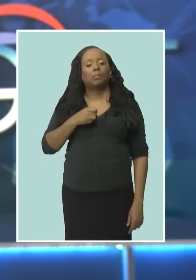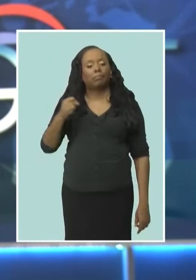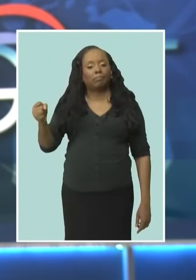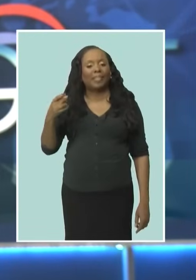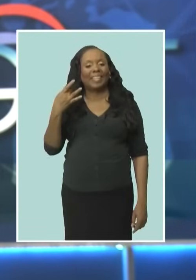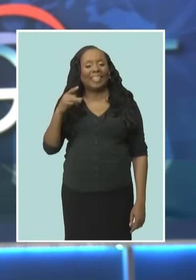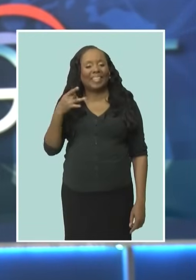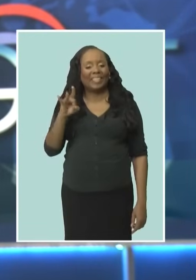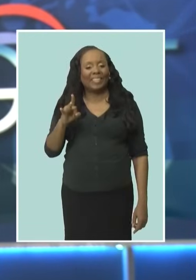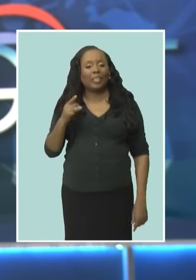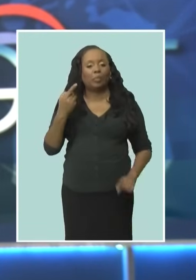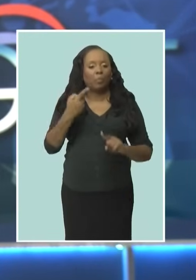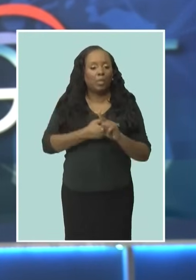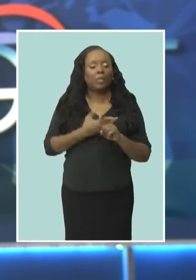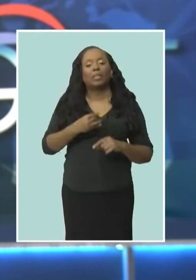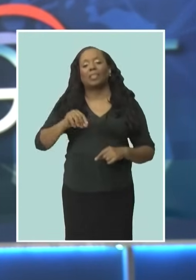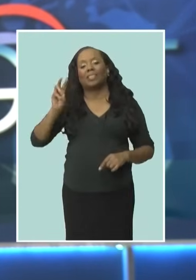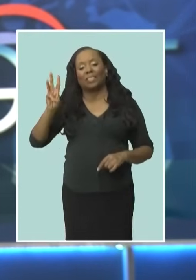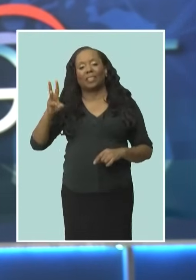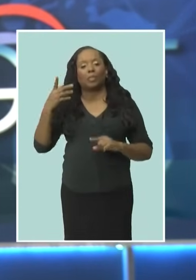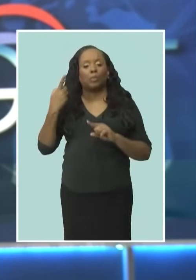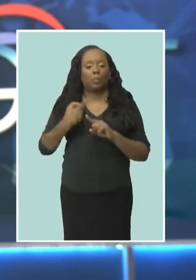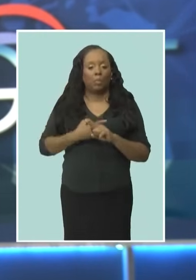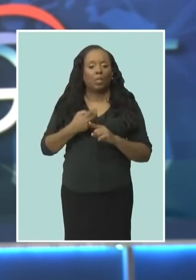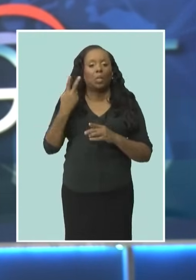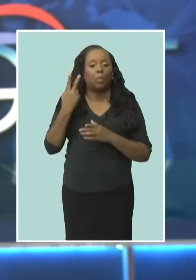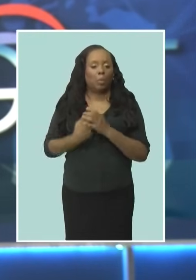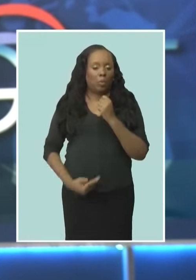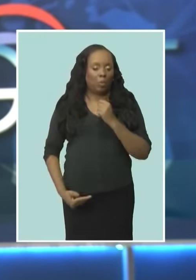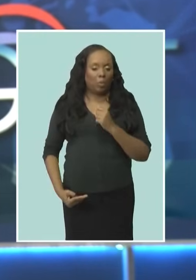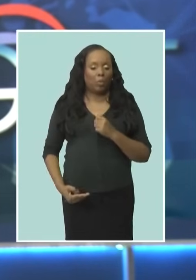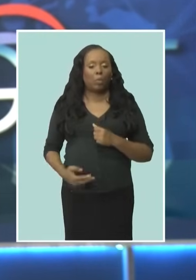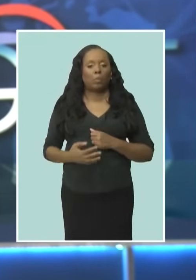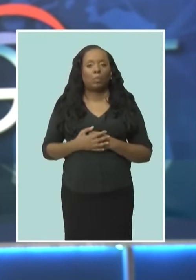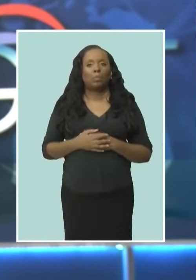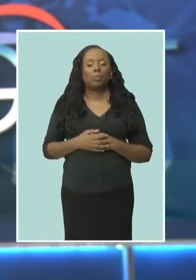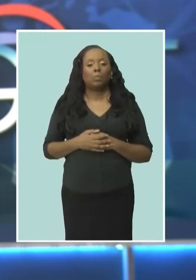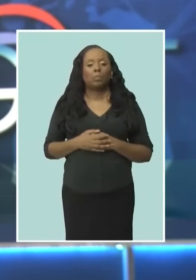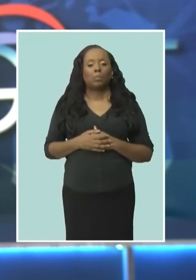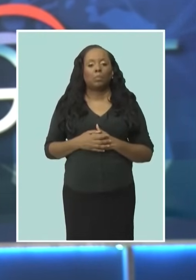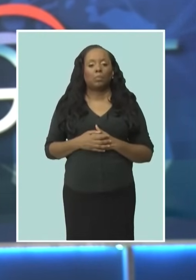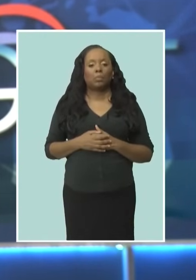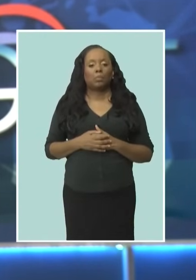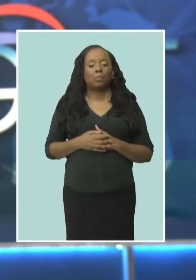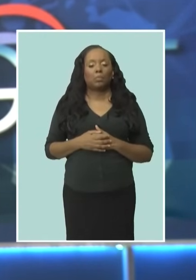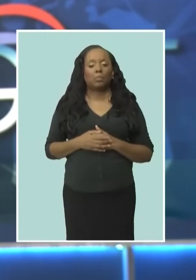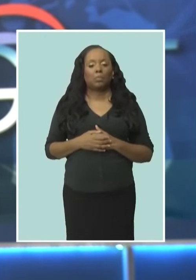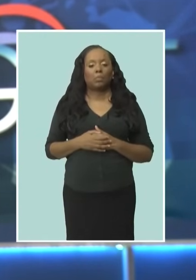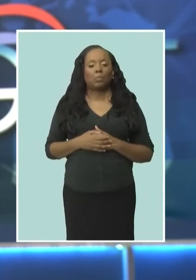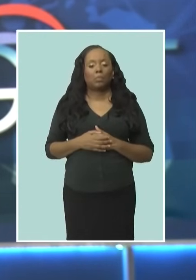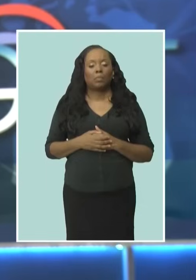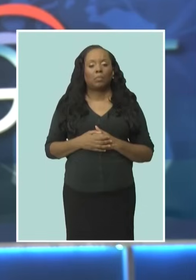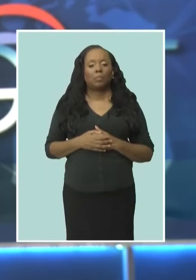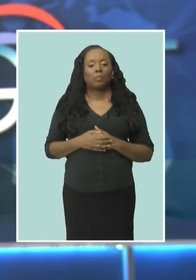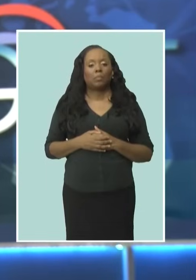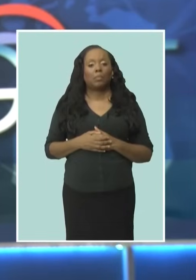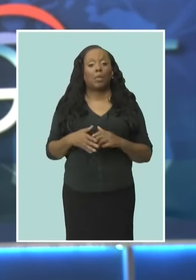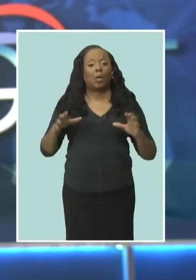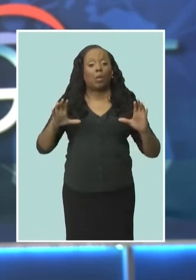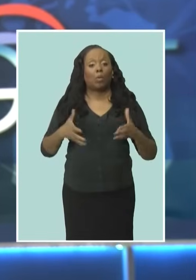and 6 months respectively. The sentences are set to run consecutively. A group of